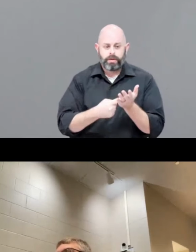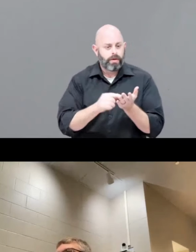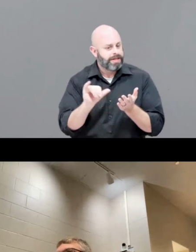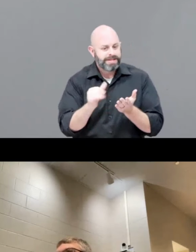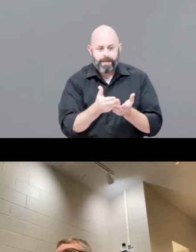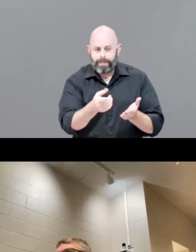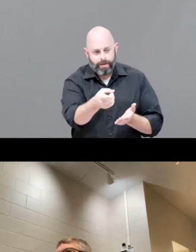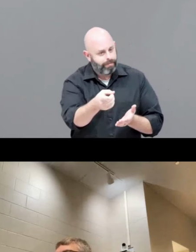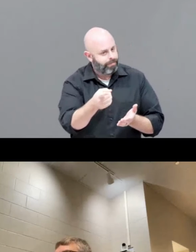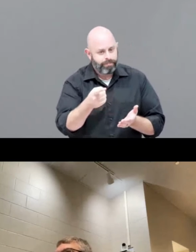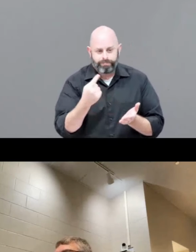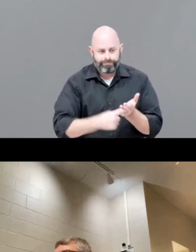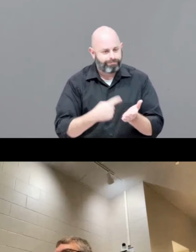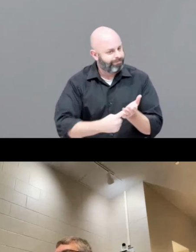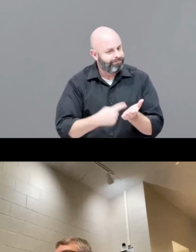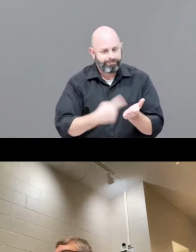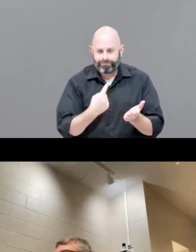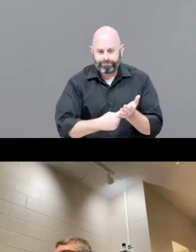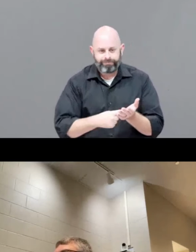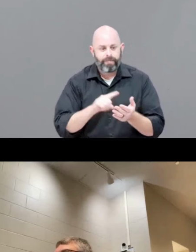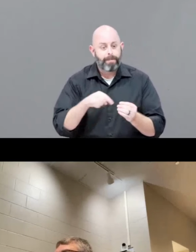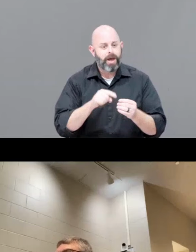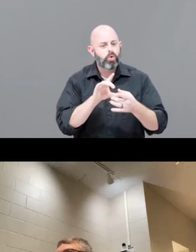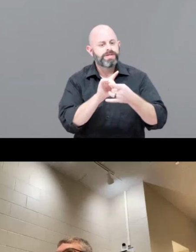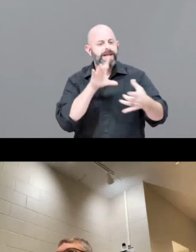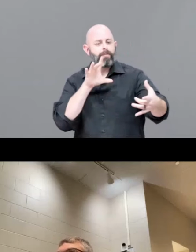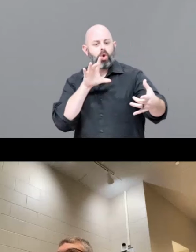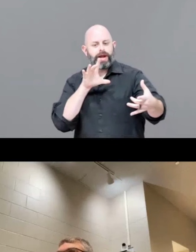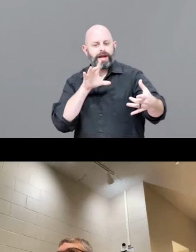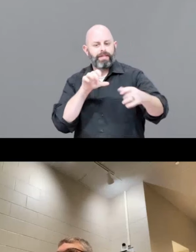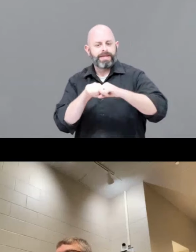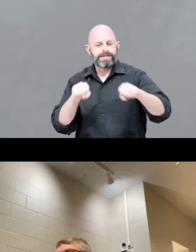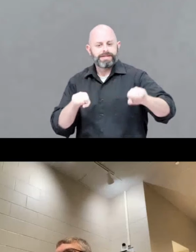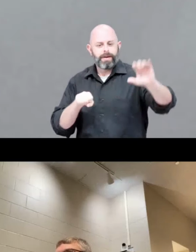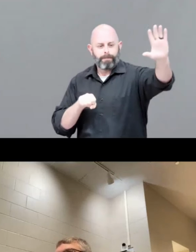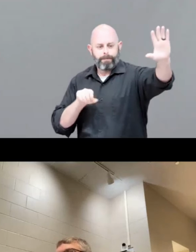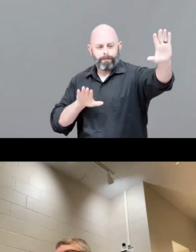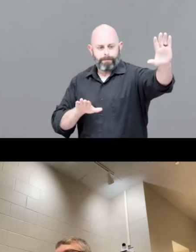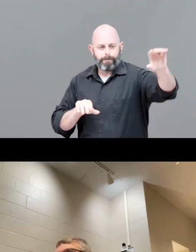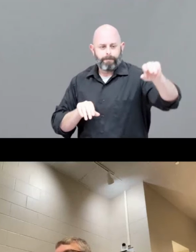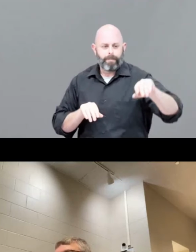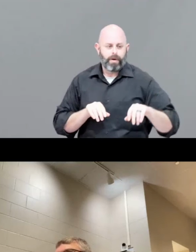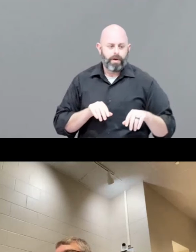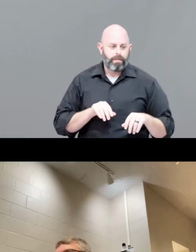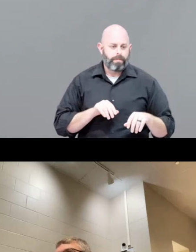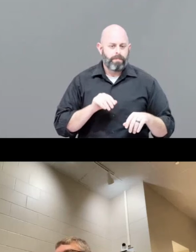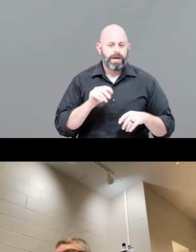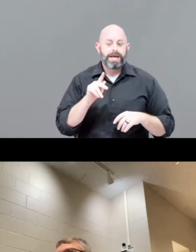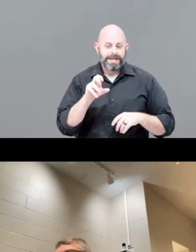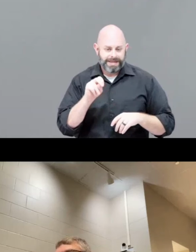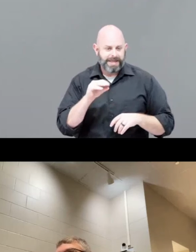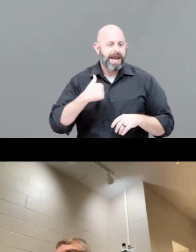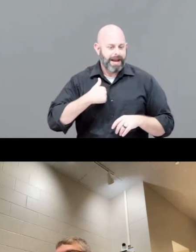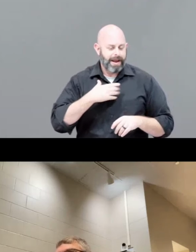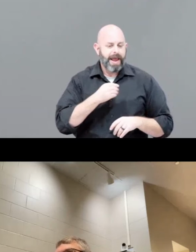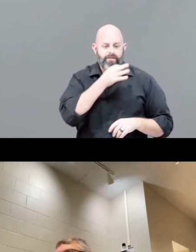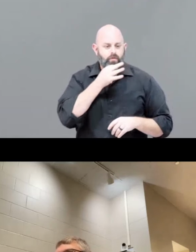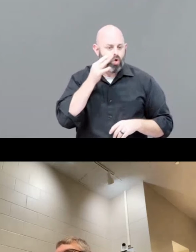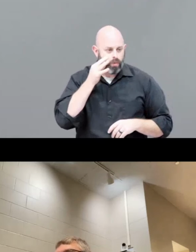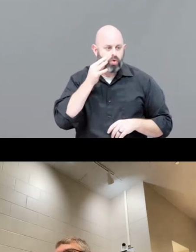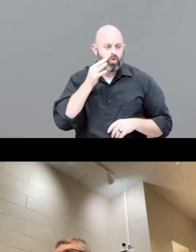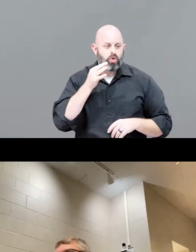thing, about separating systems. And Ken and I, Gary Farmer, and a